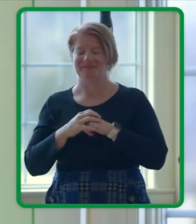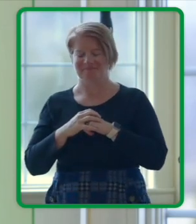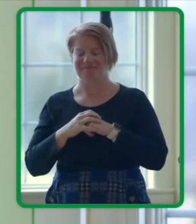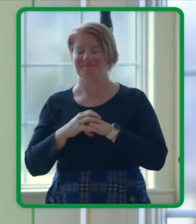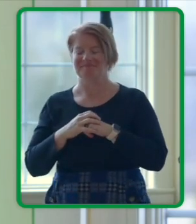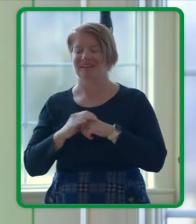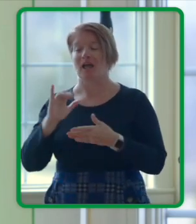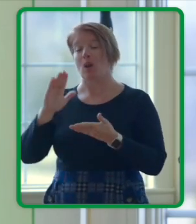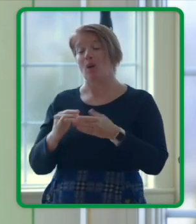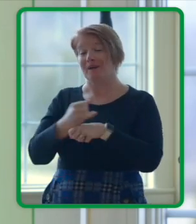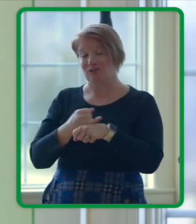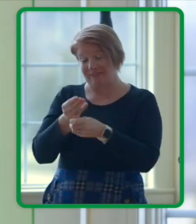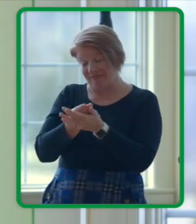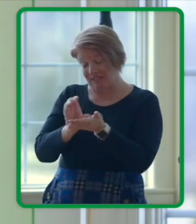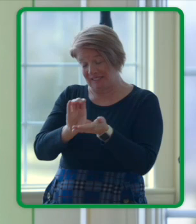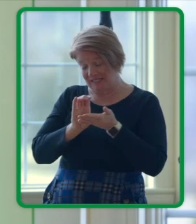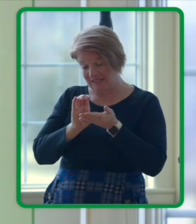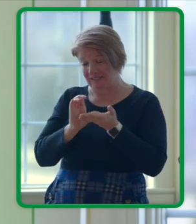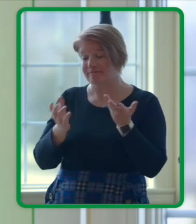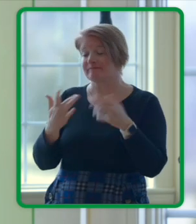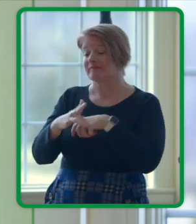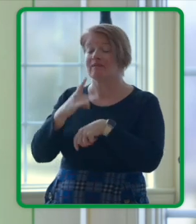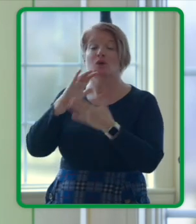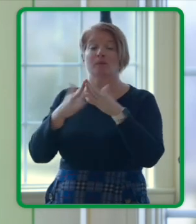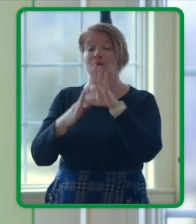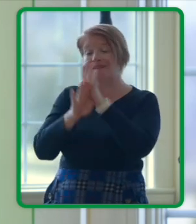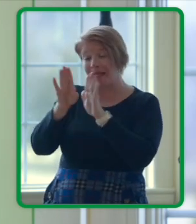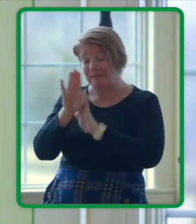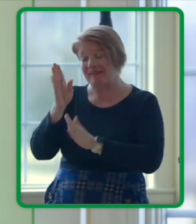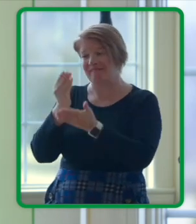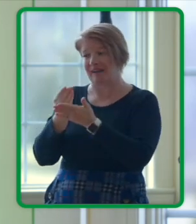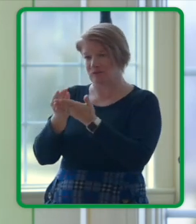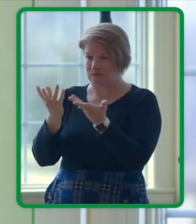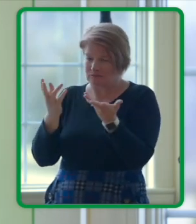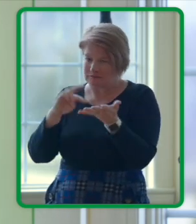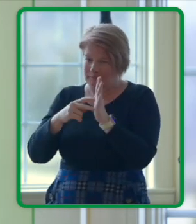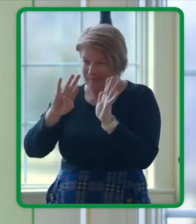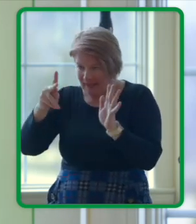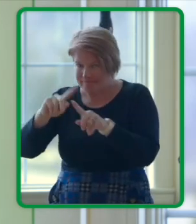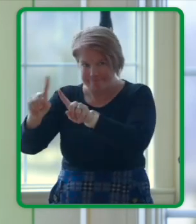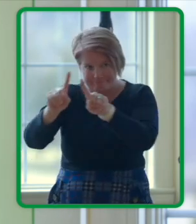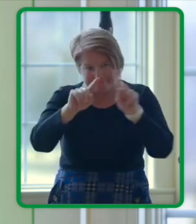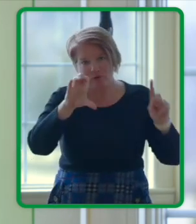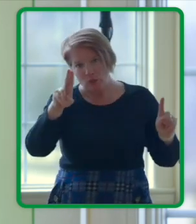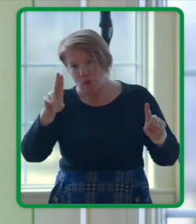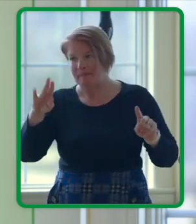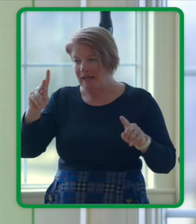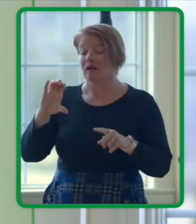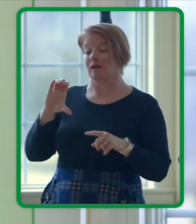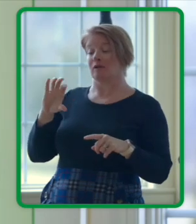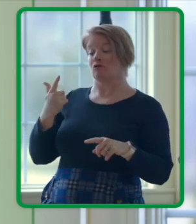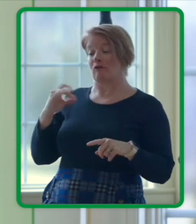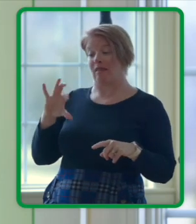was made available to community development financial institutions, which is, Greylock is